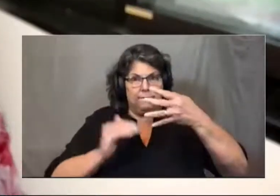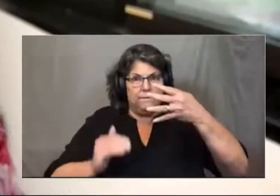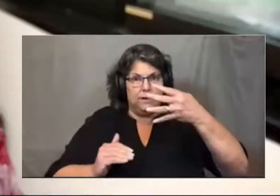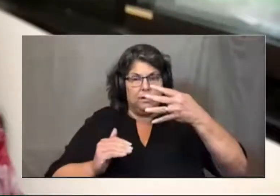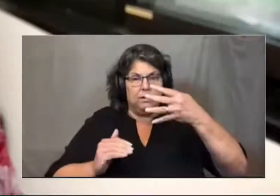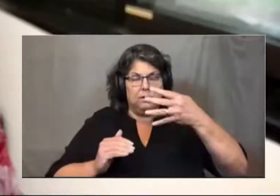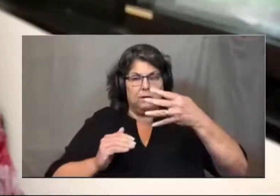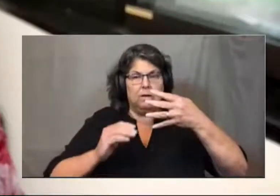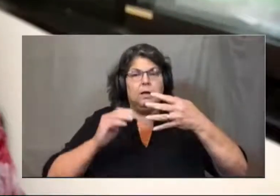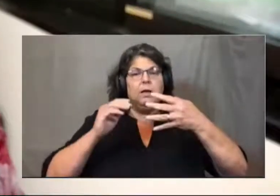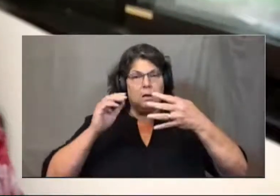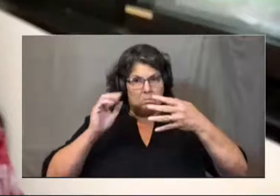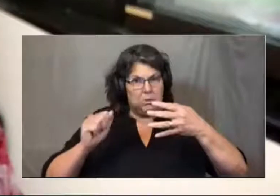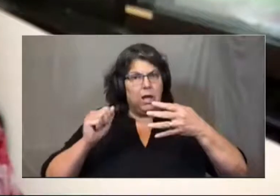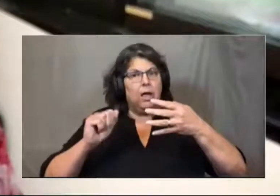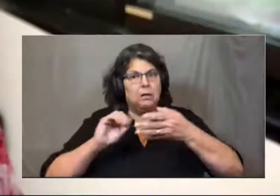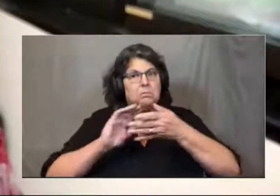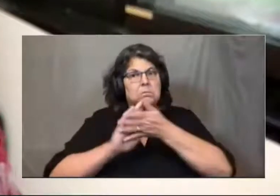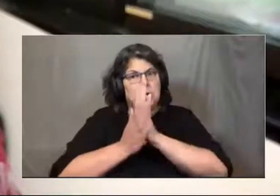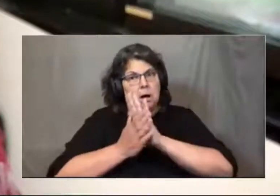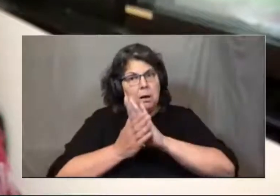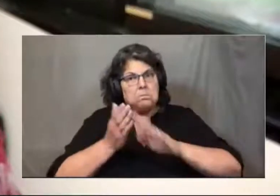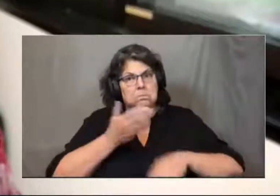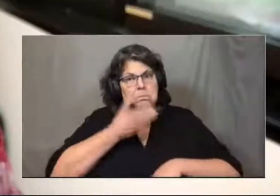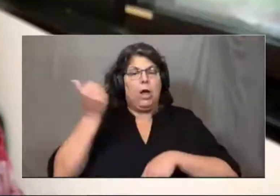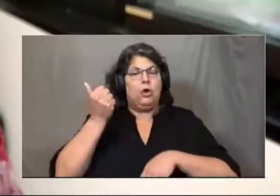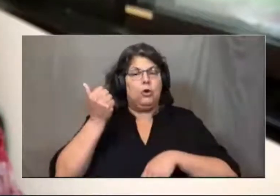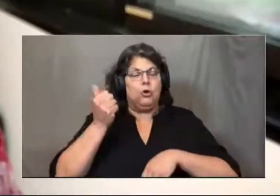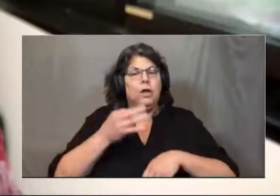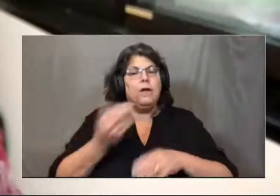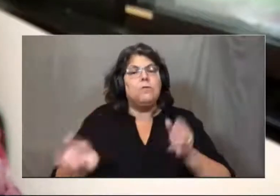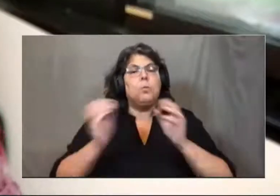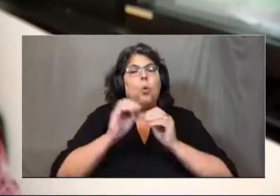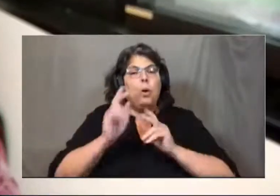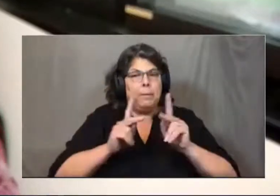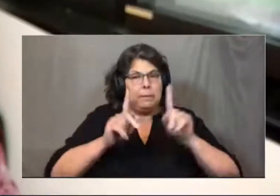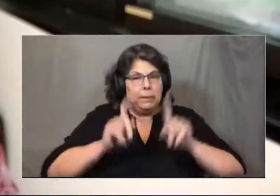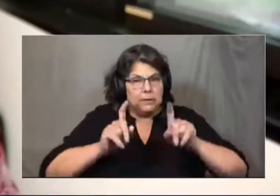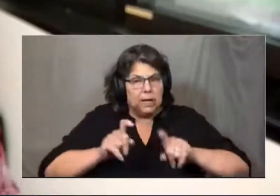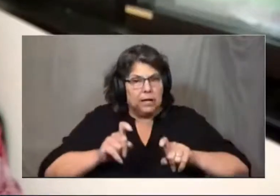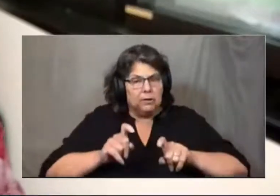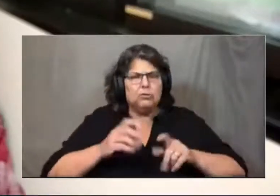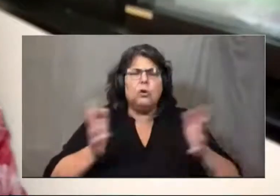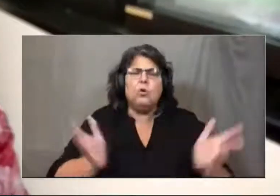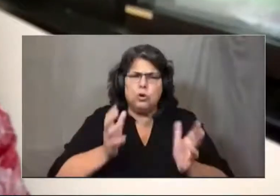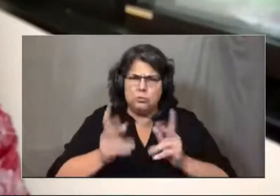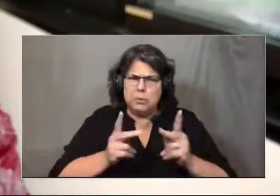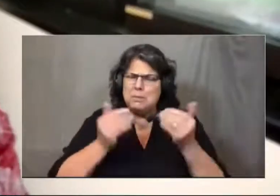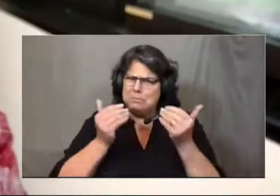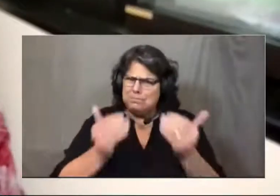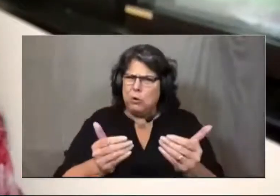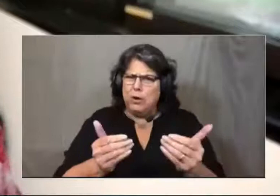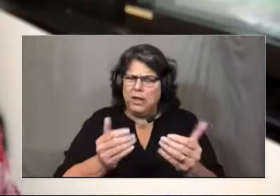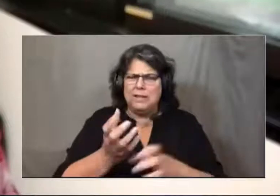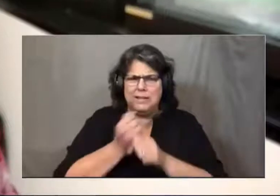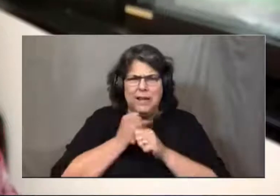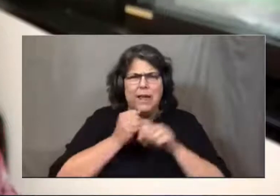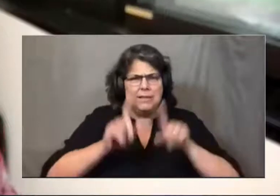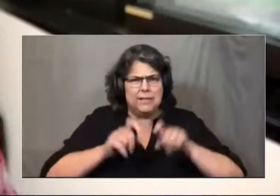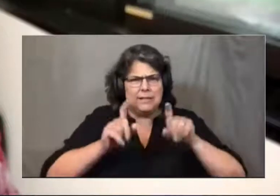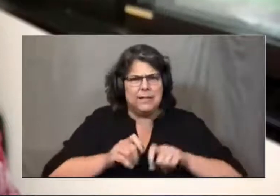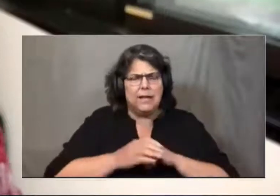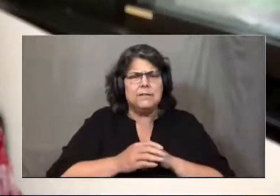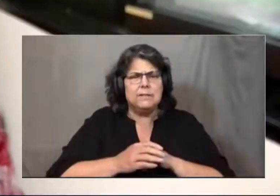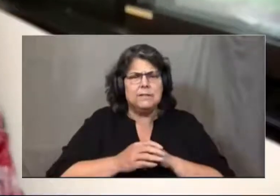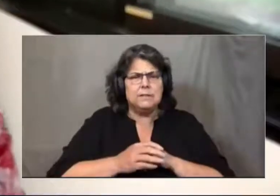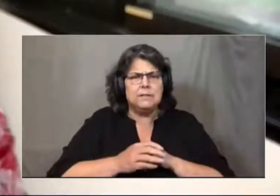positively influenced, can be improved if we test more. We want to encourage people to test because the test results come